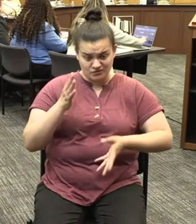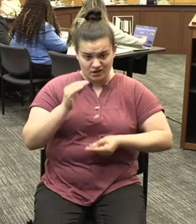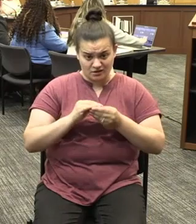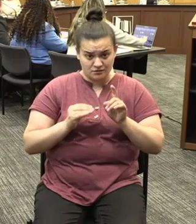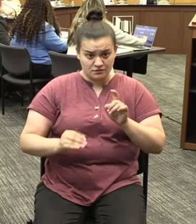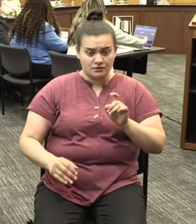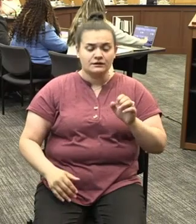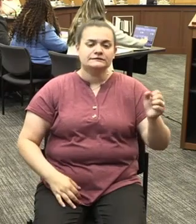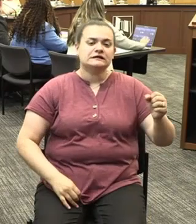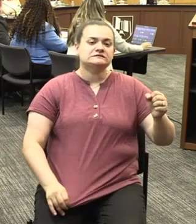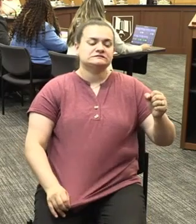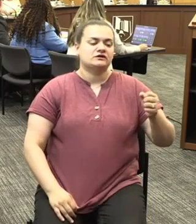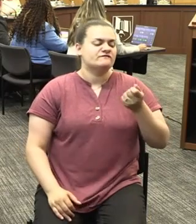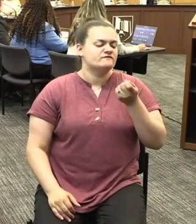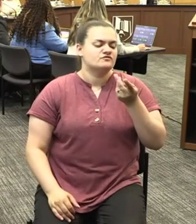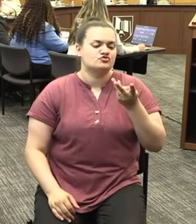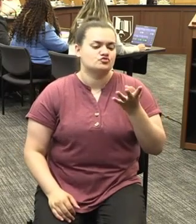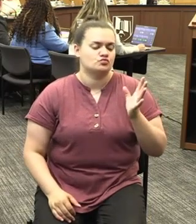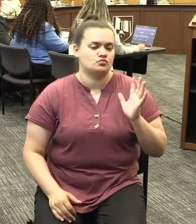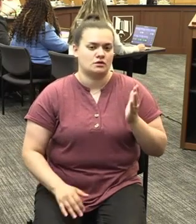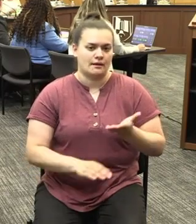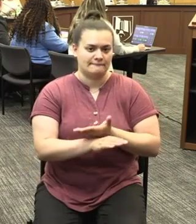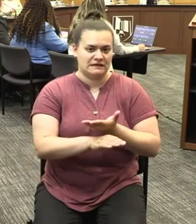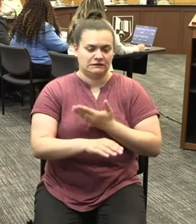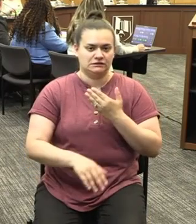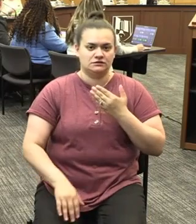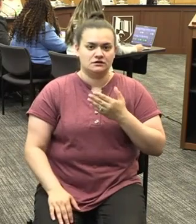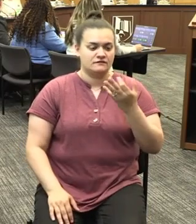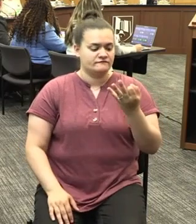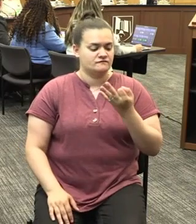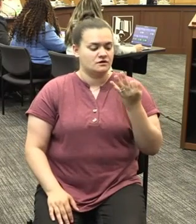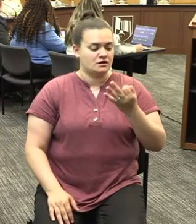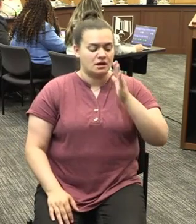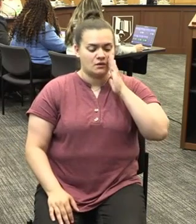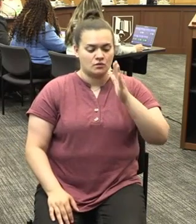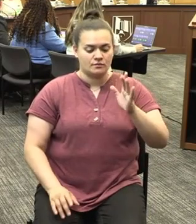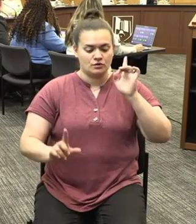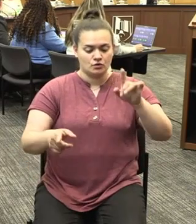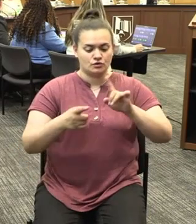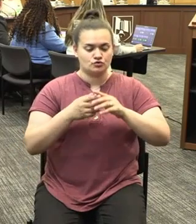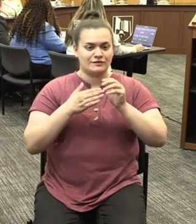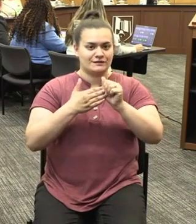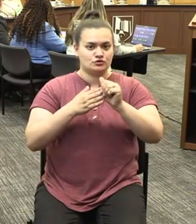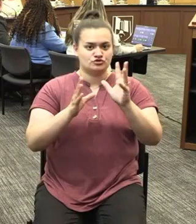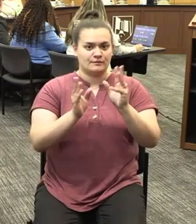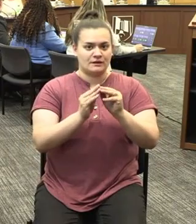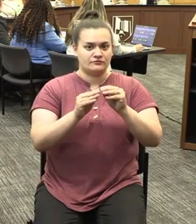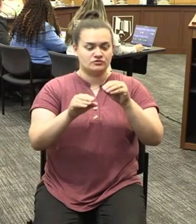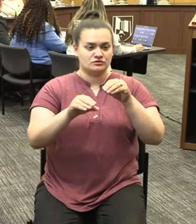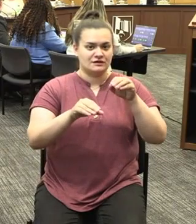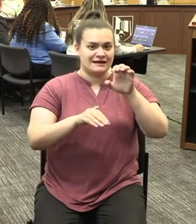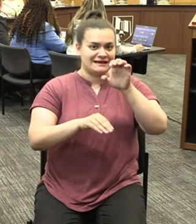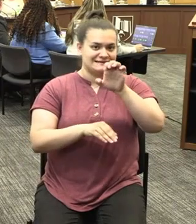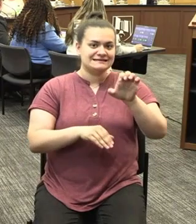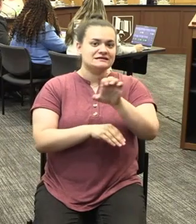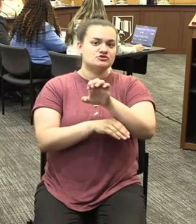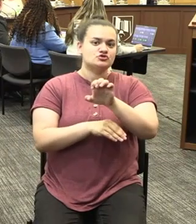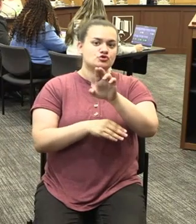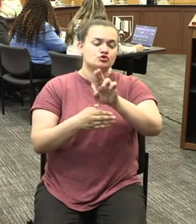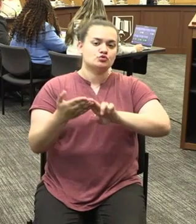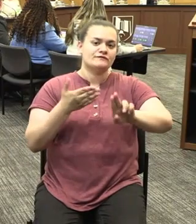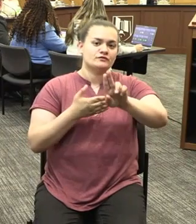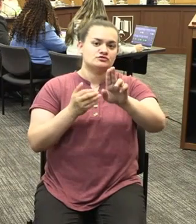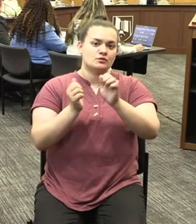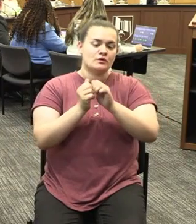I do. I just have a couple updates. Friday, I will be attending a leadership conference down at Eastern University with